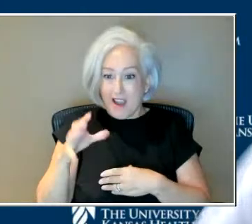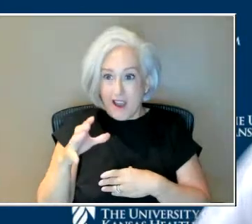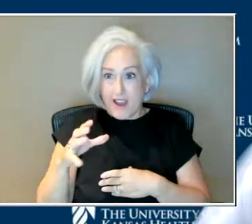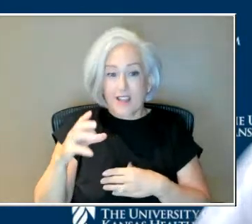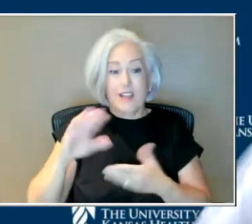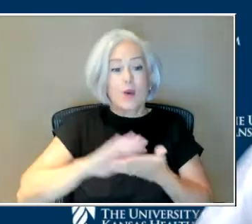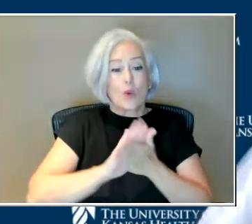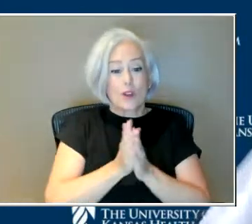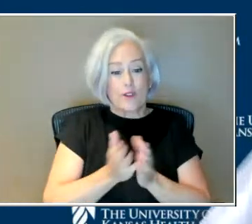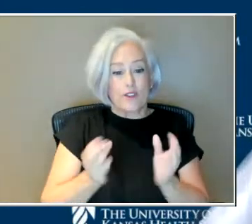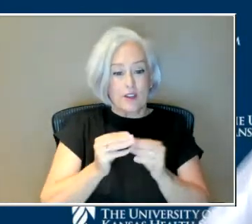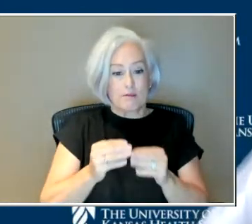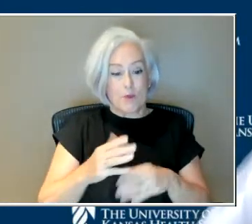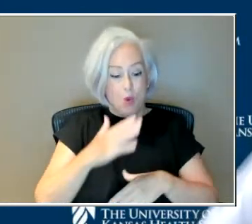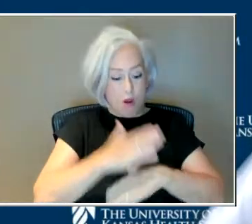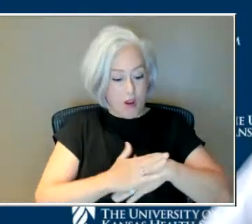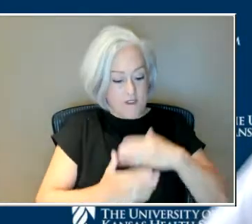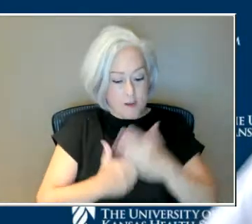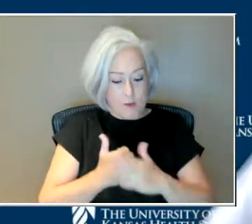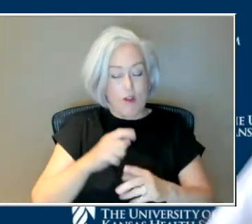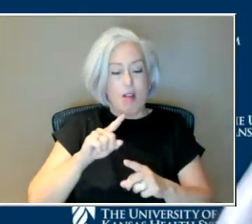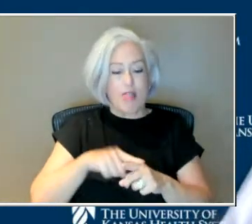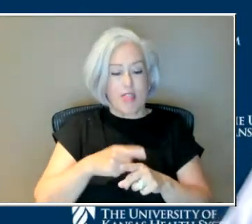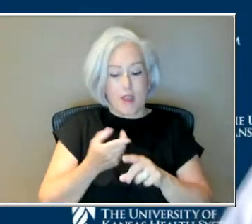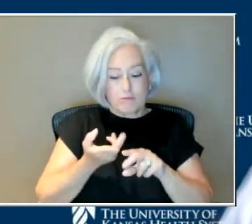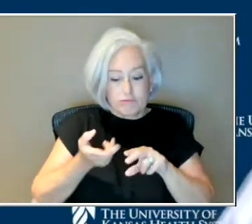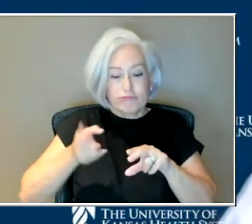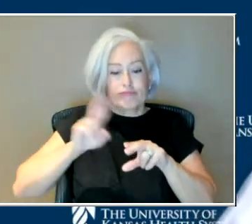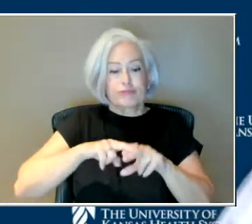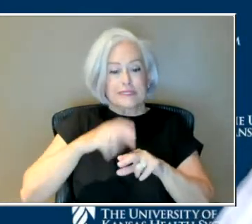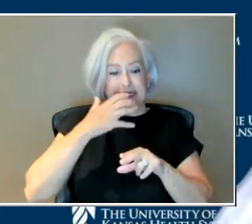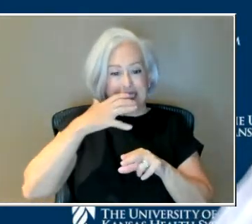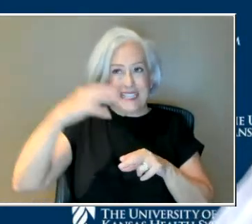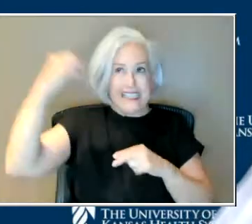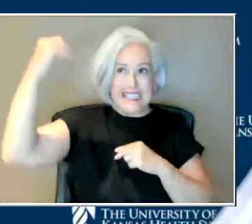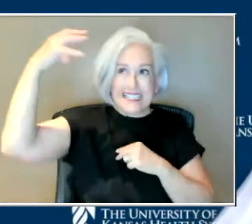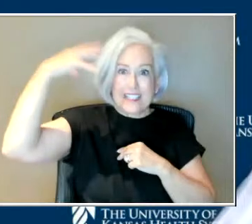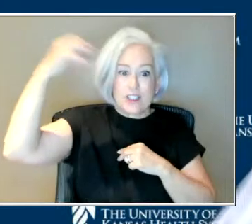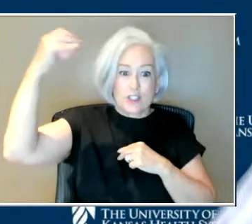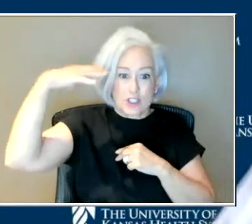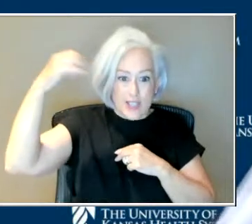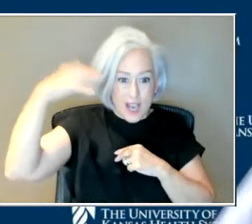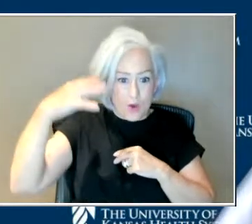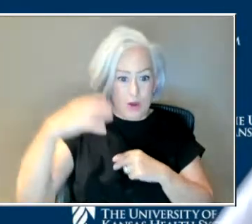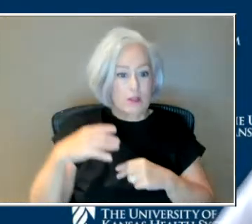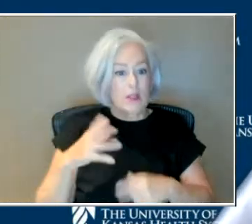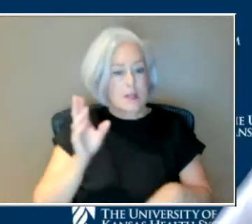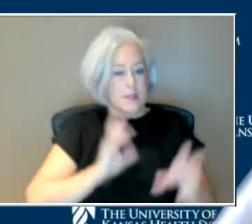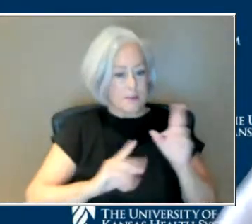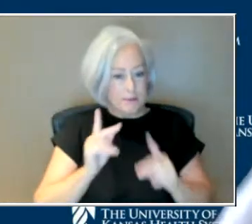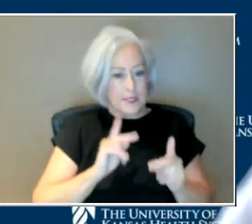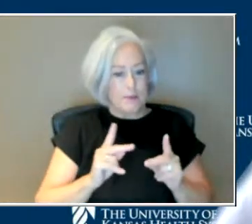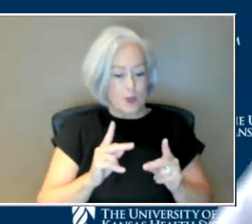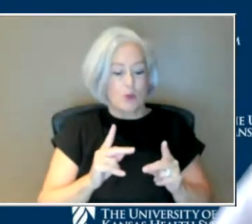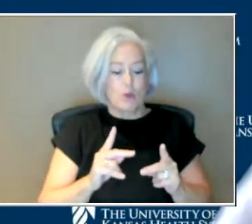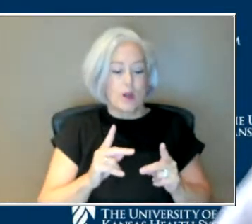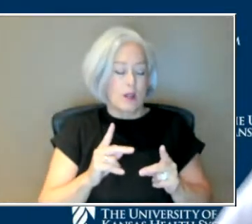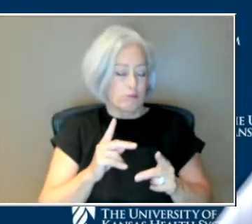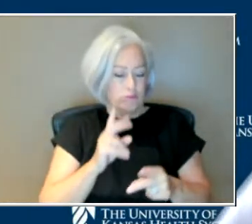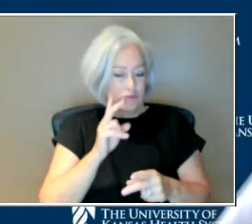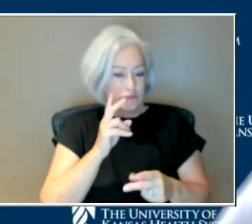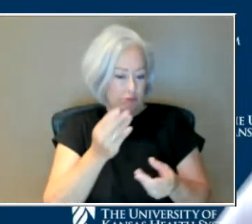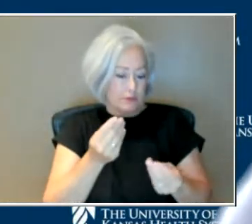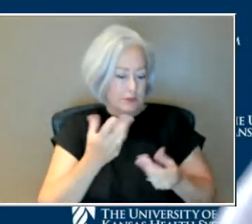shower, and then actually back it off before you get out. Because again, these are things that I get consulted about and see patients for